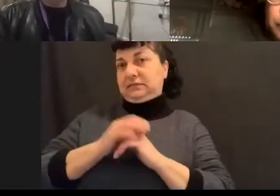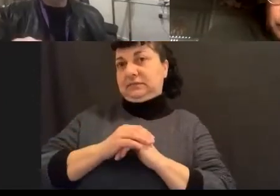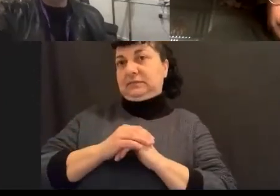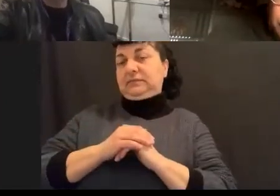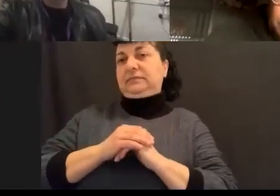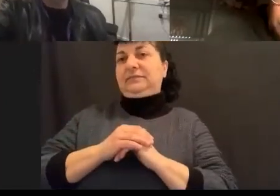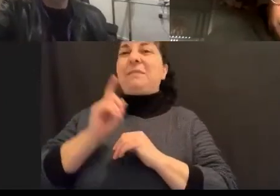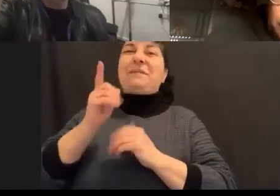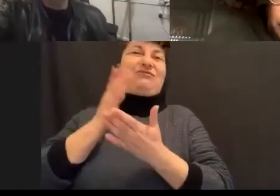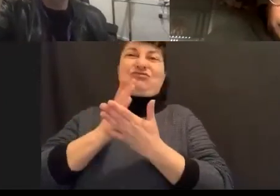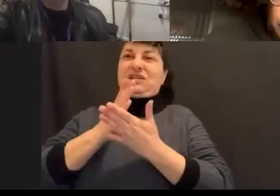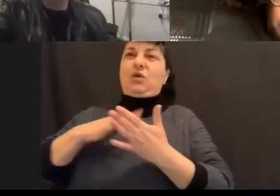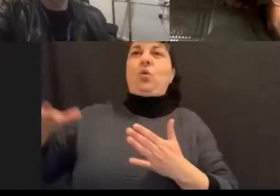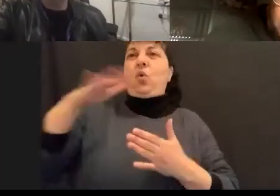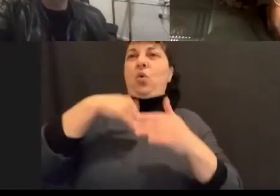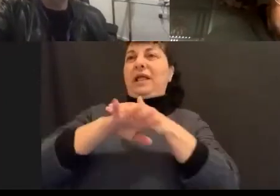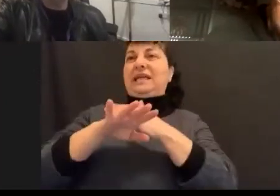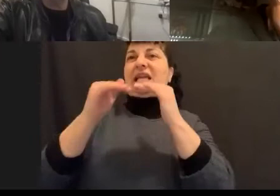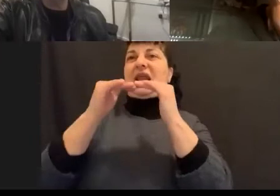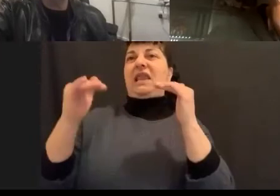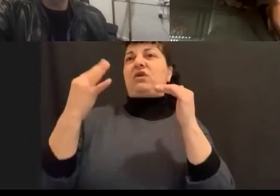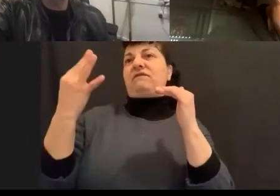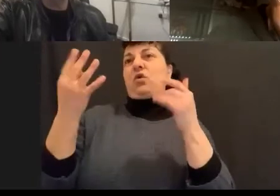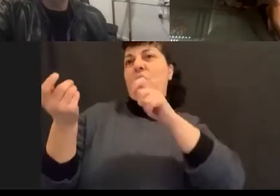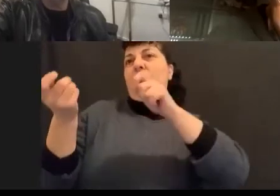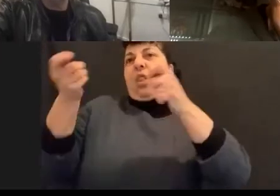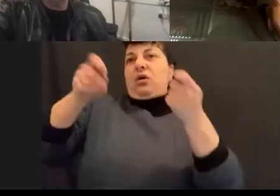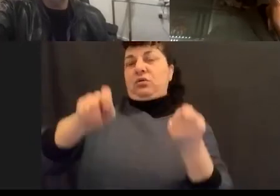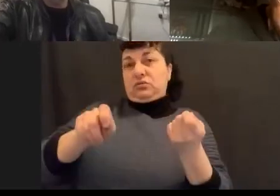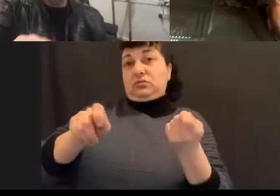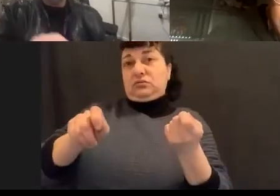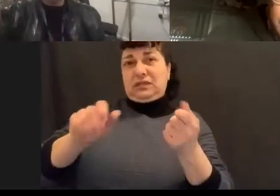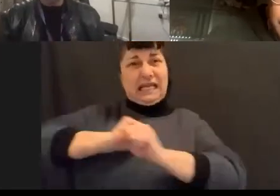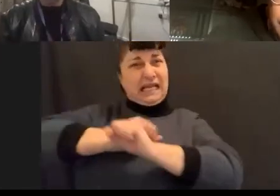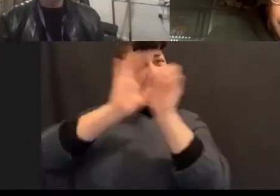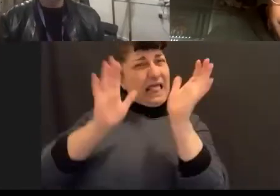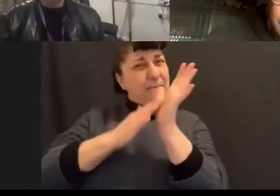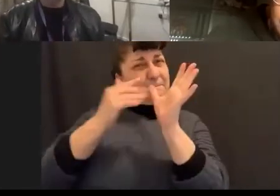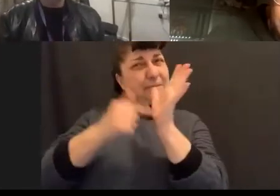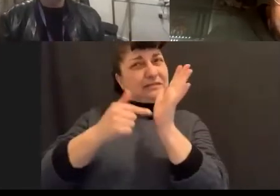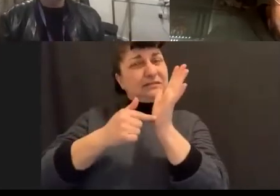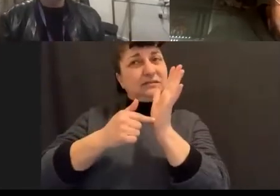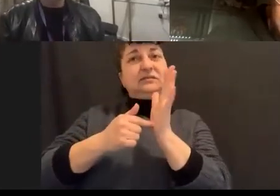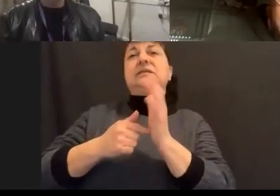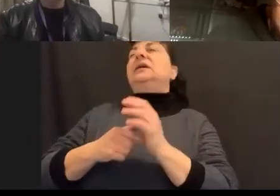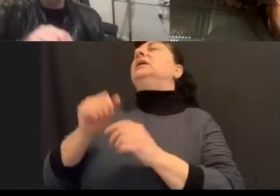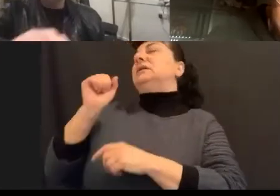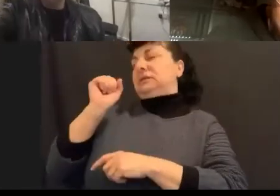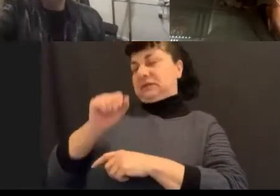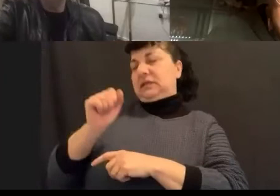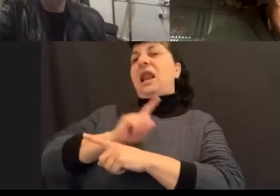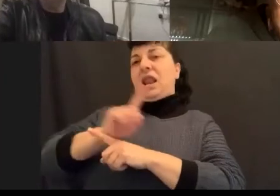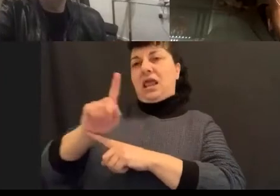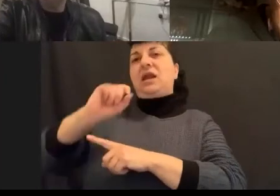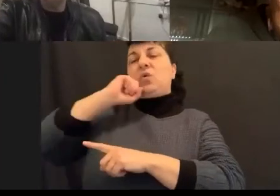lockdown anyway. Is that clear enough, Matt? Yeah, I think so. We'll reinforce it again later, but it's